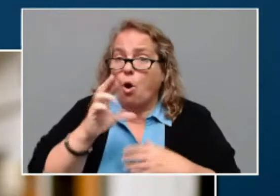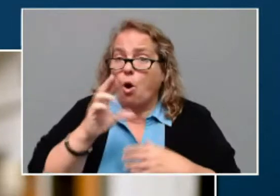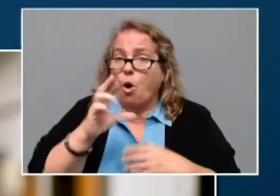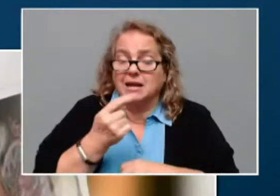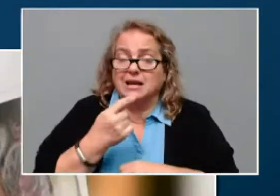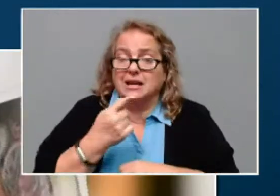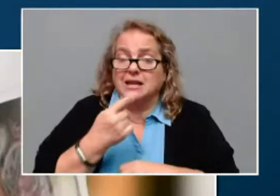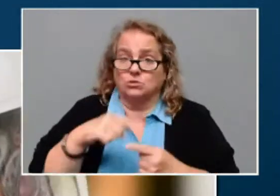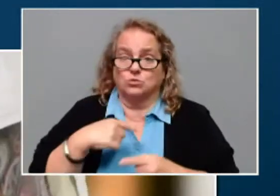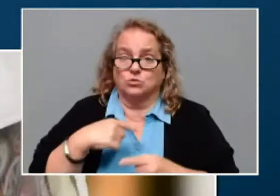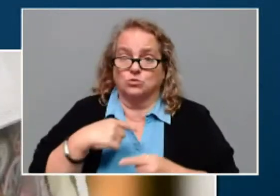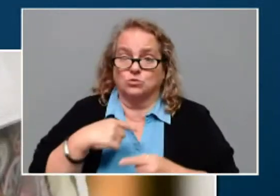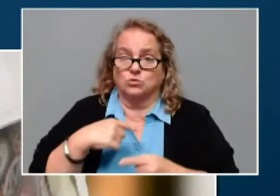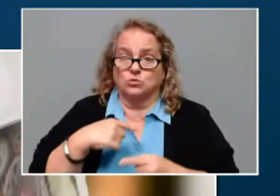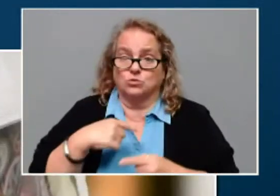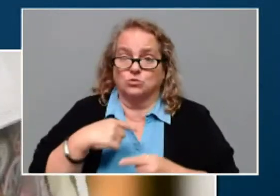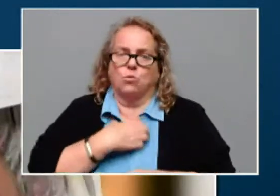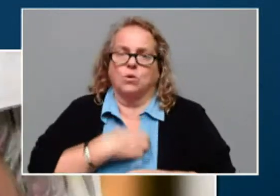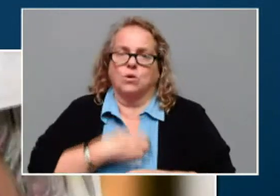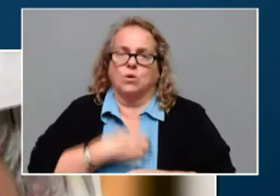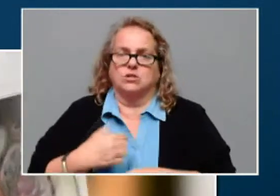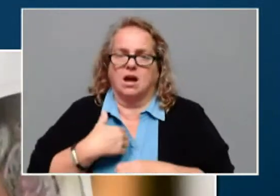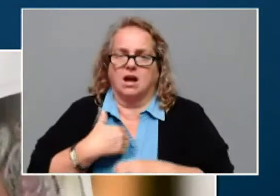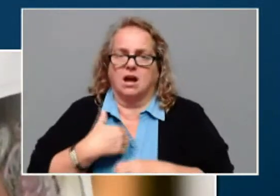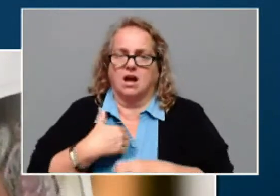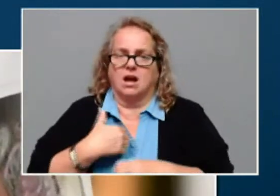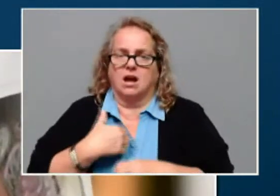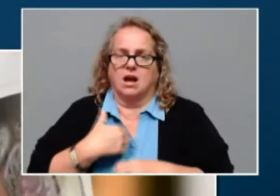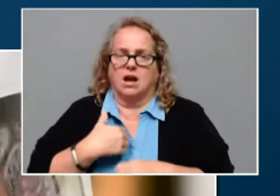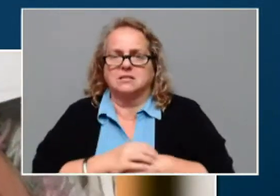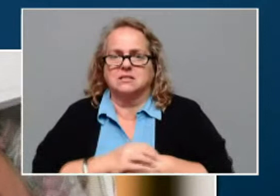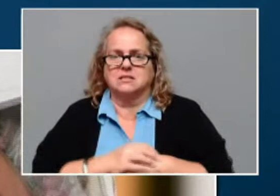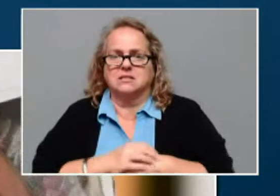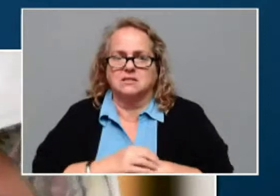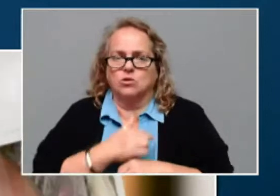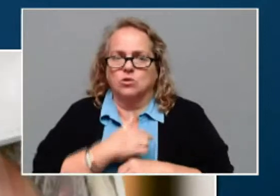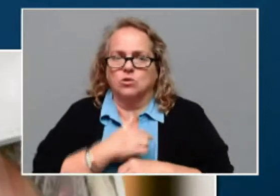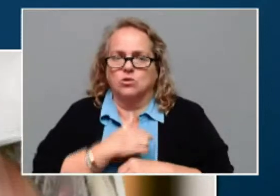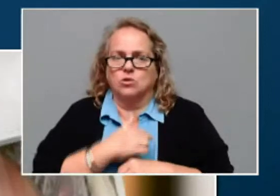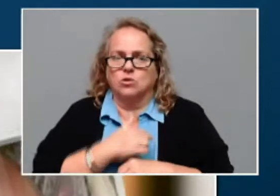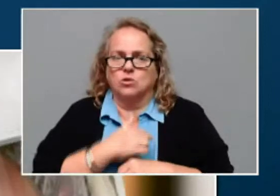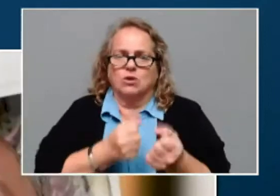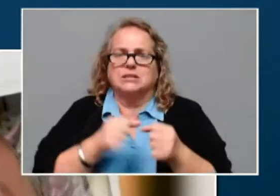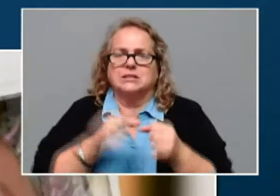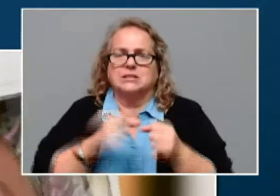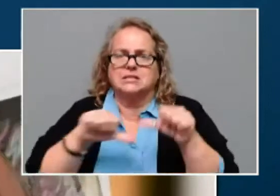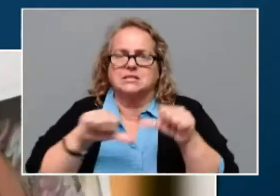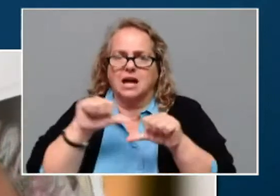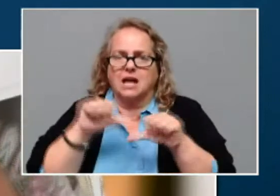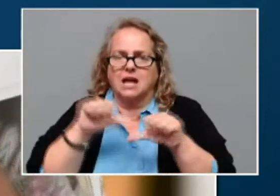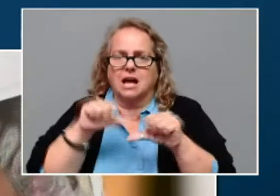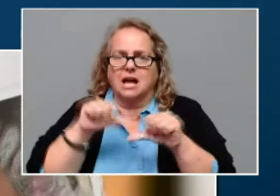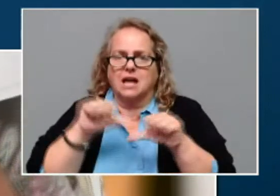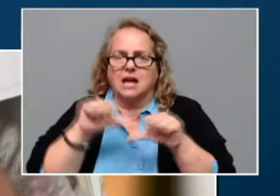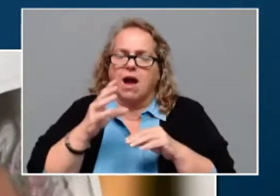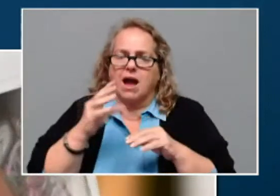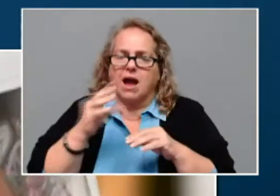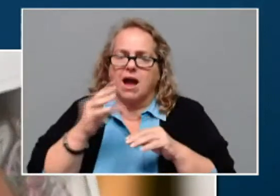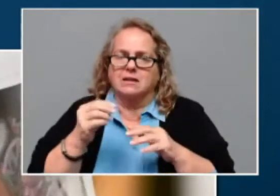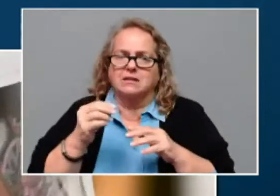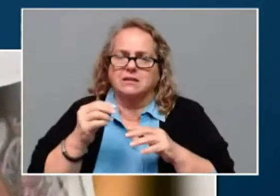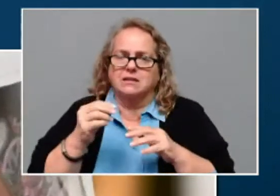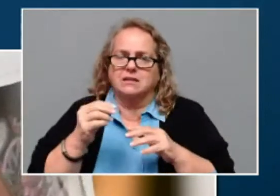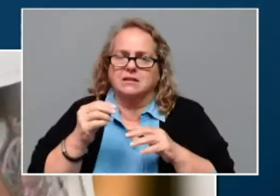gotten vaccinated. I think that we should trust science a little more than we are, and to stop making it so political, because it is